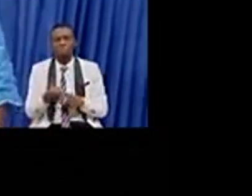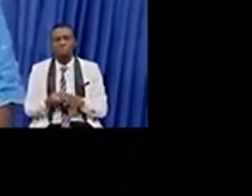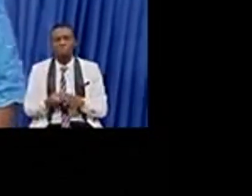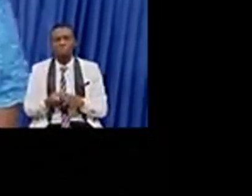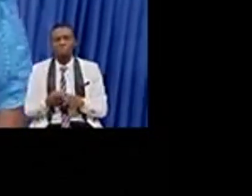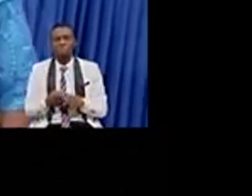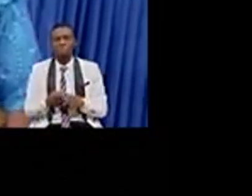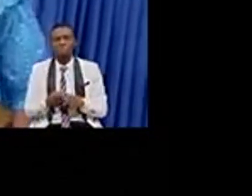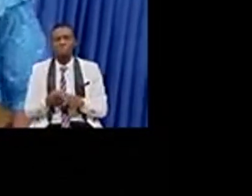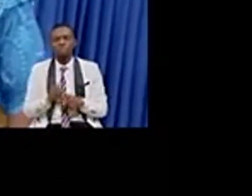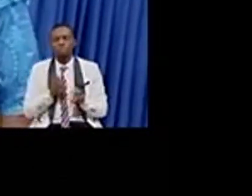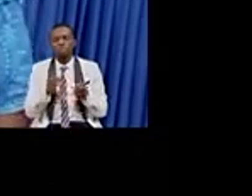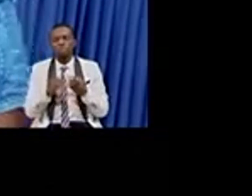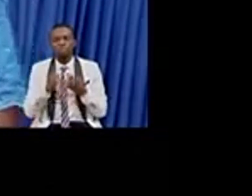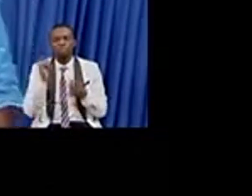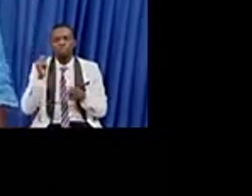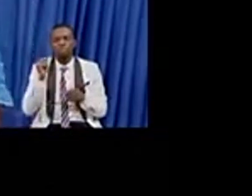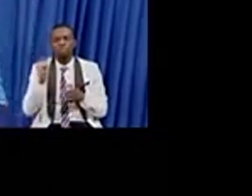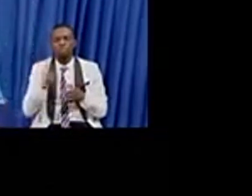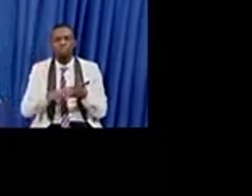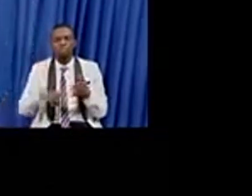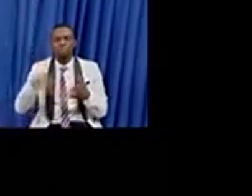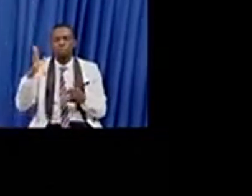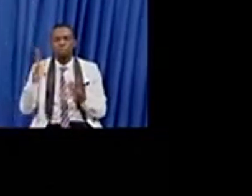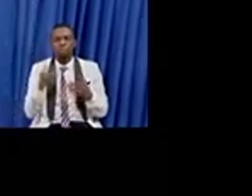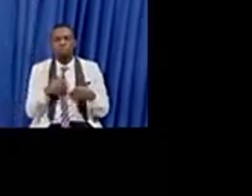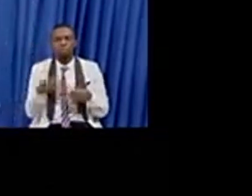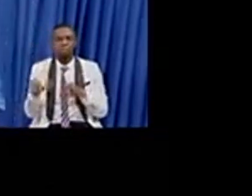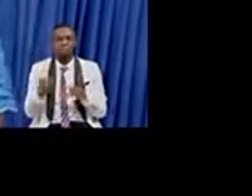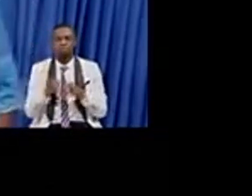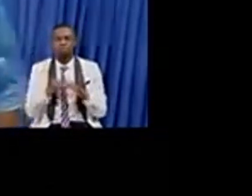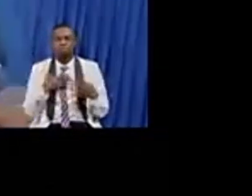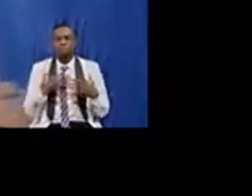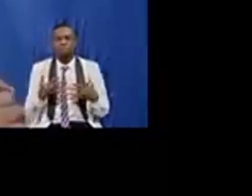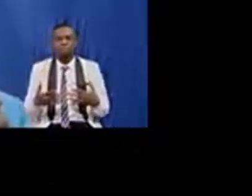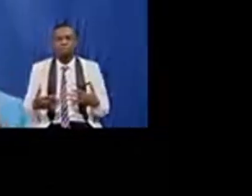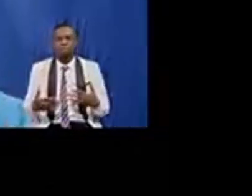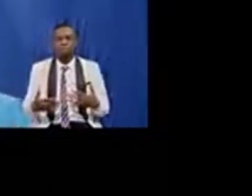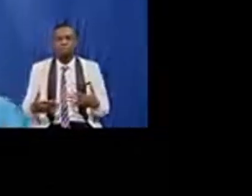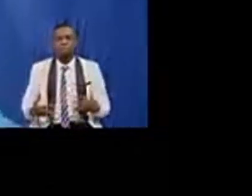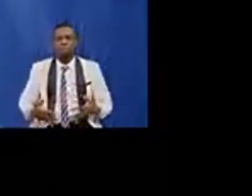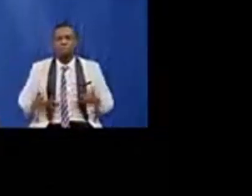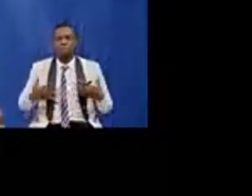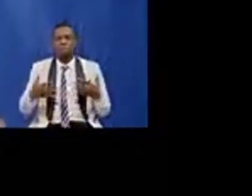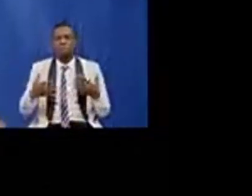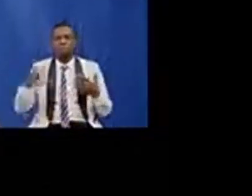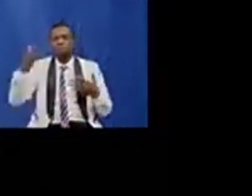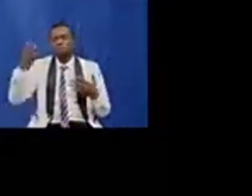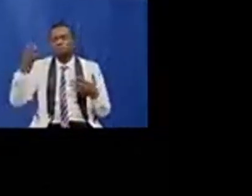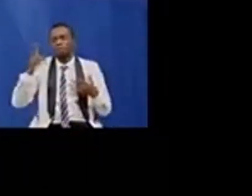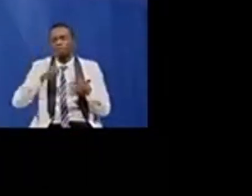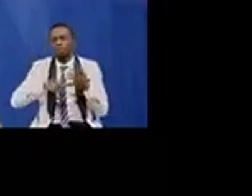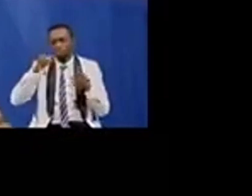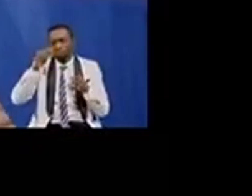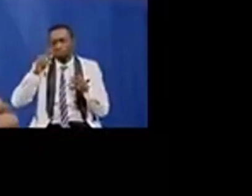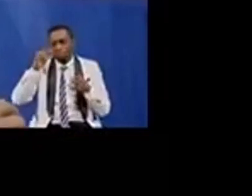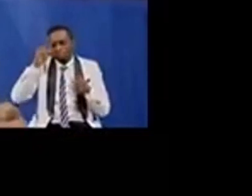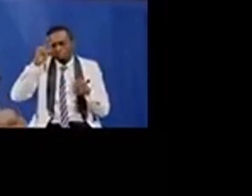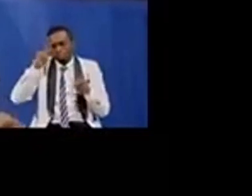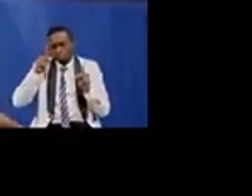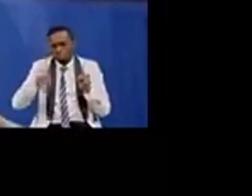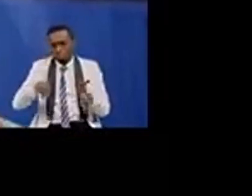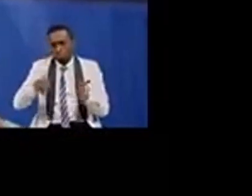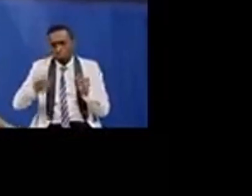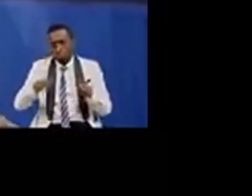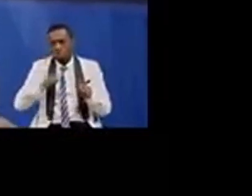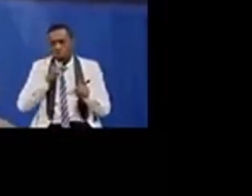testify what God has done in my life. What man cannot do, God has done it free for me. So in my life,